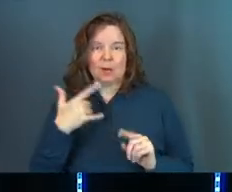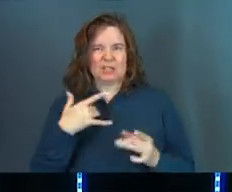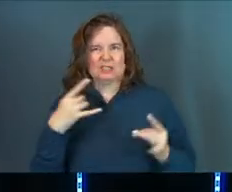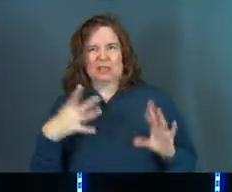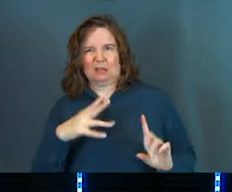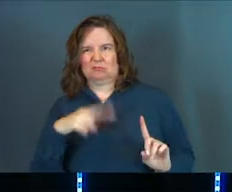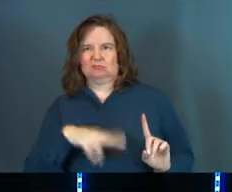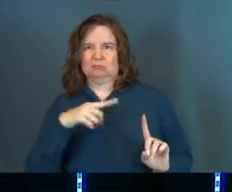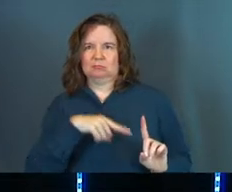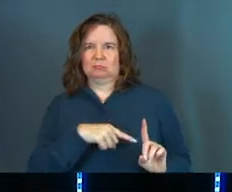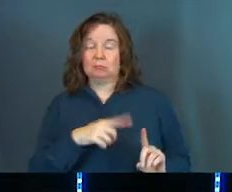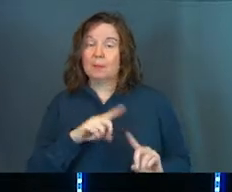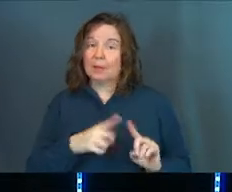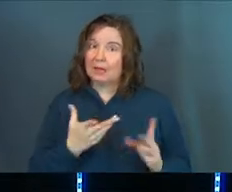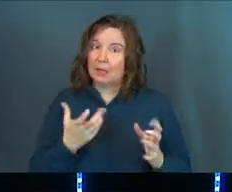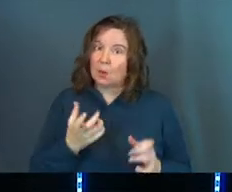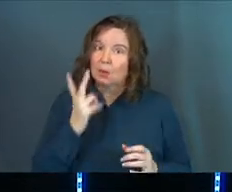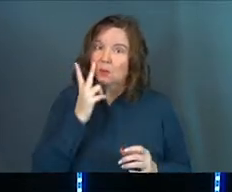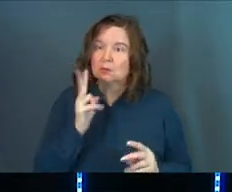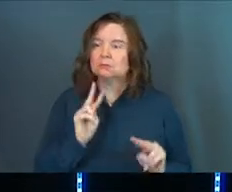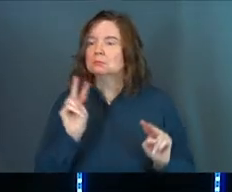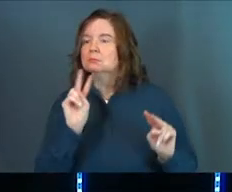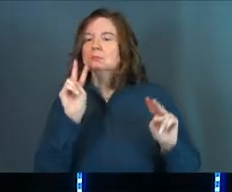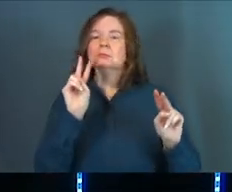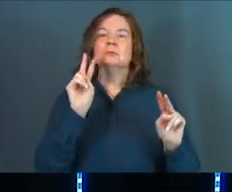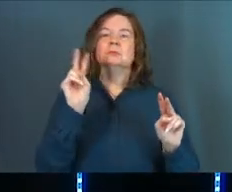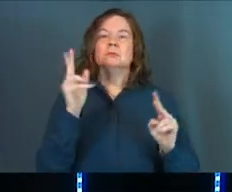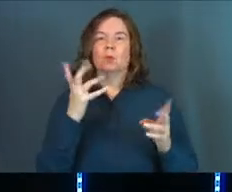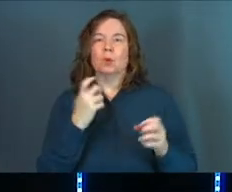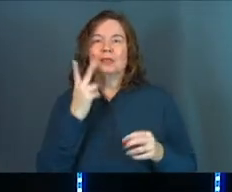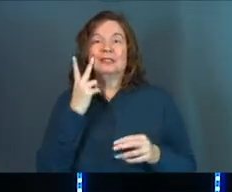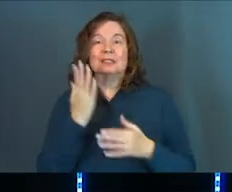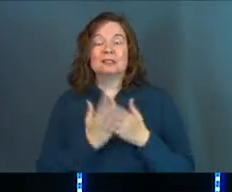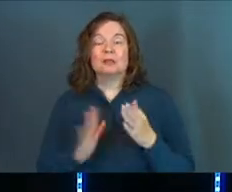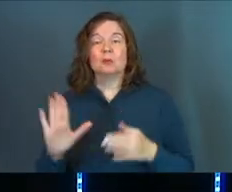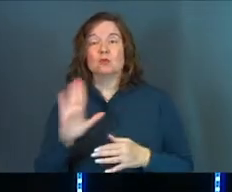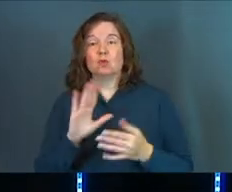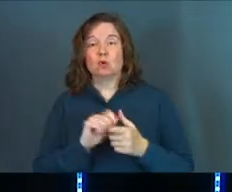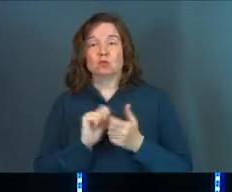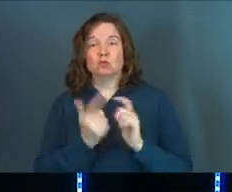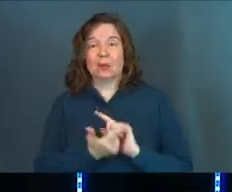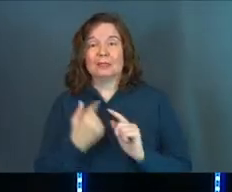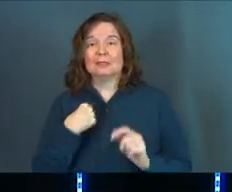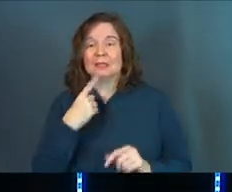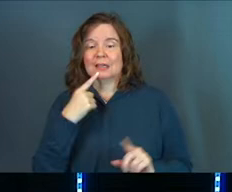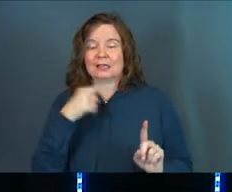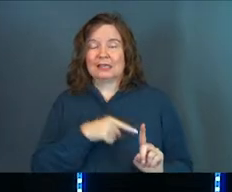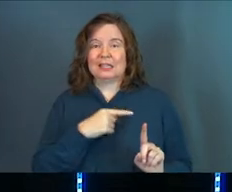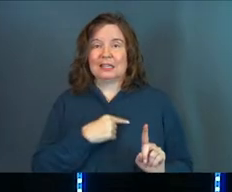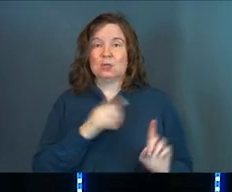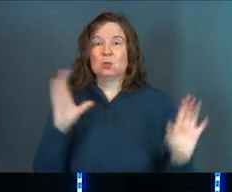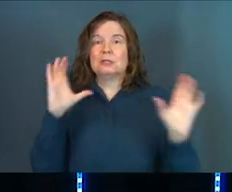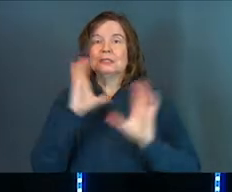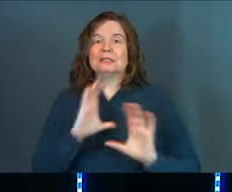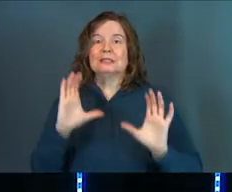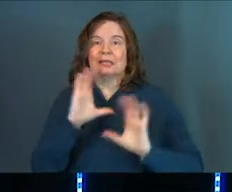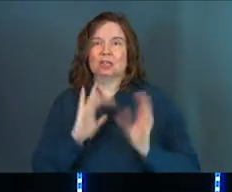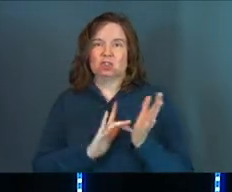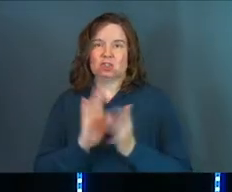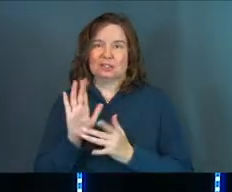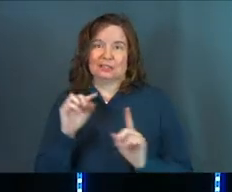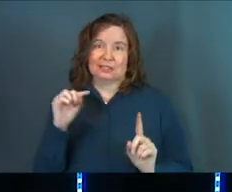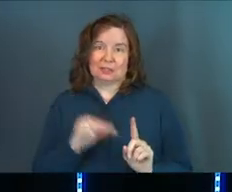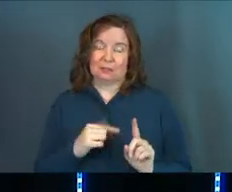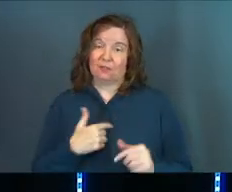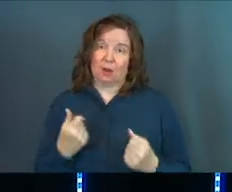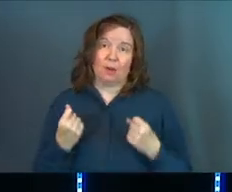him. But he wanted to see. He wanted to see. Some of your translations say he was seeking Jesus.